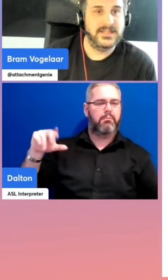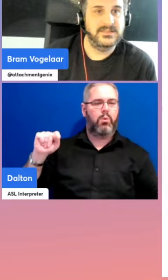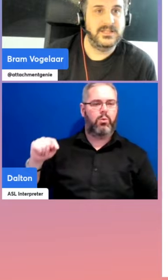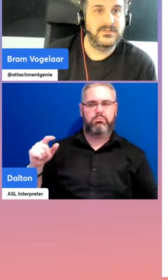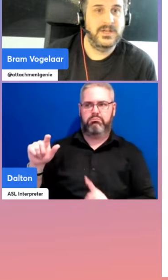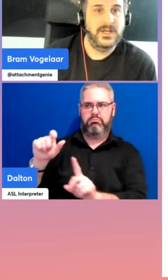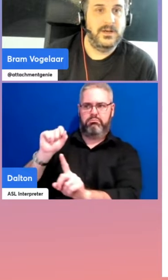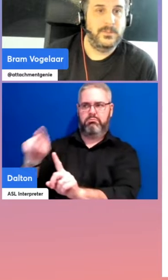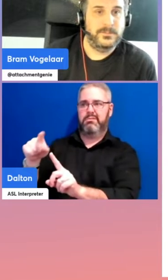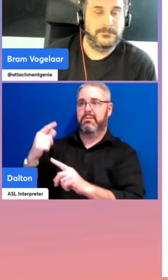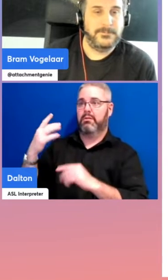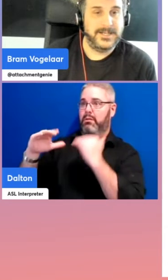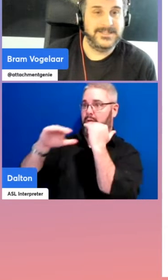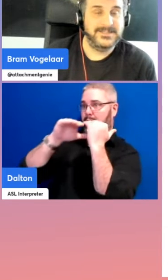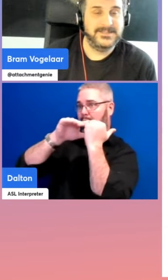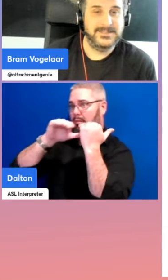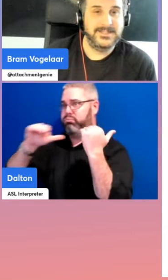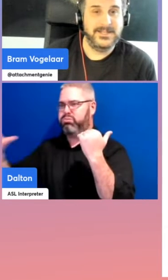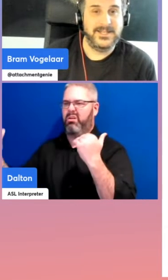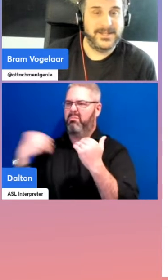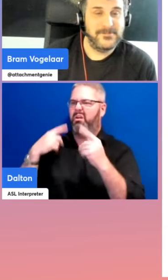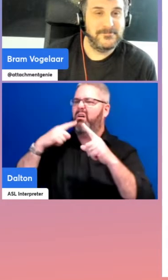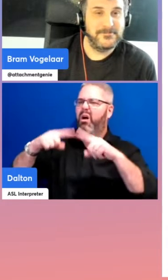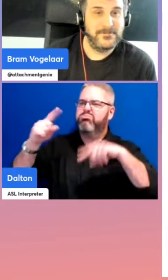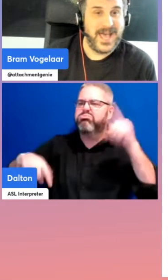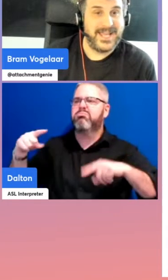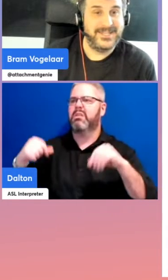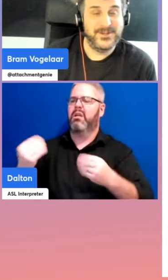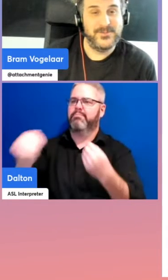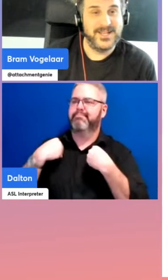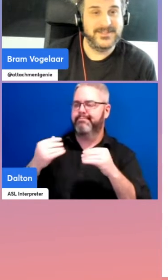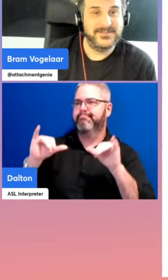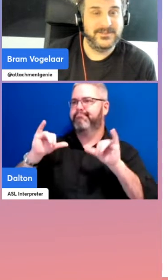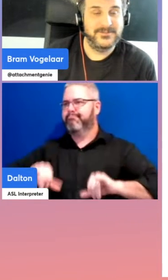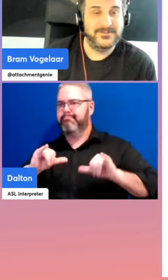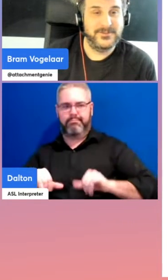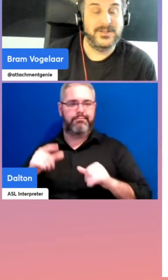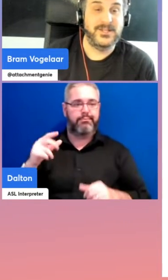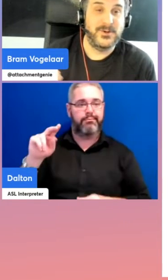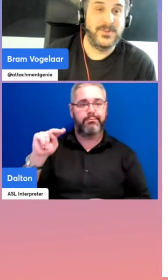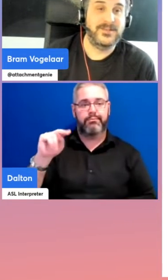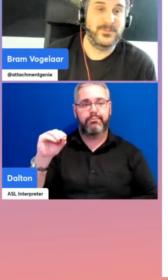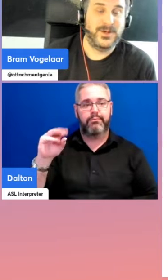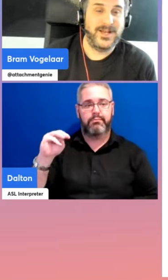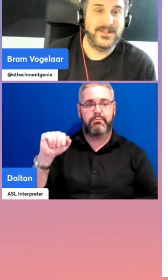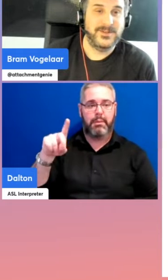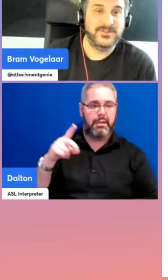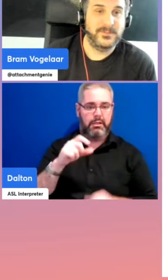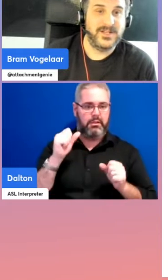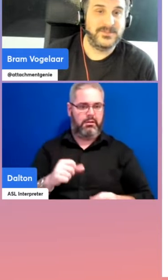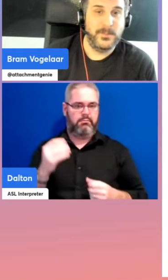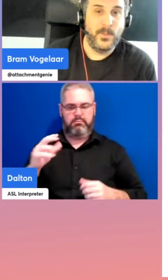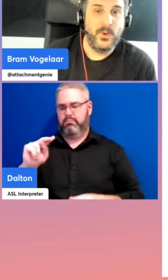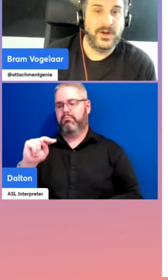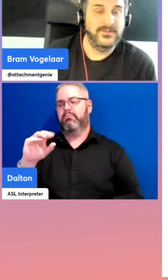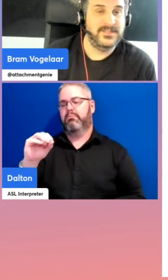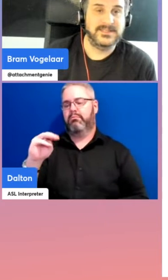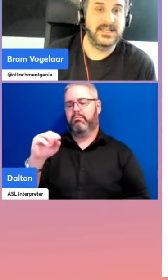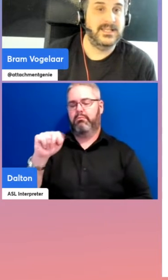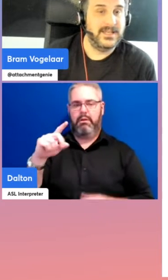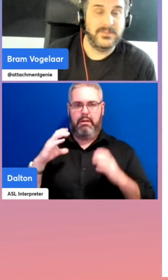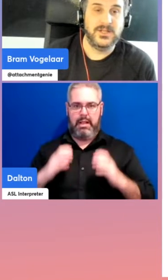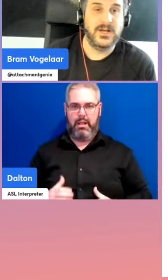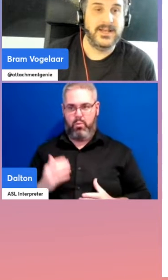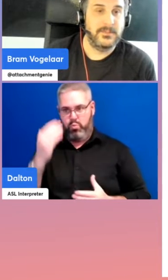do static stuff, but you can pack Nomad, Nomad client nodes much more if you